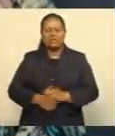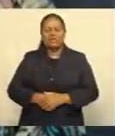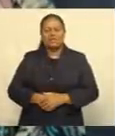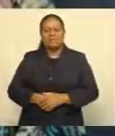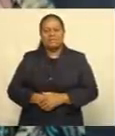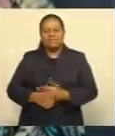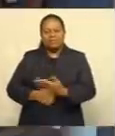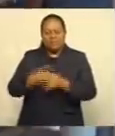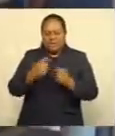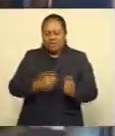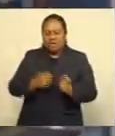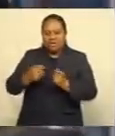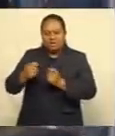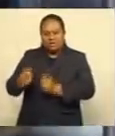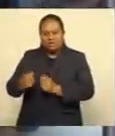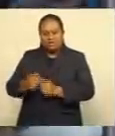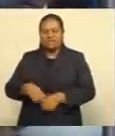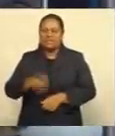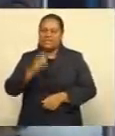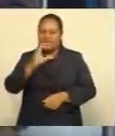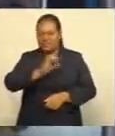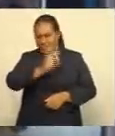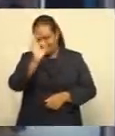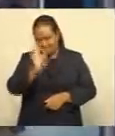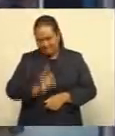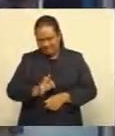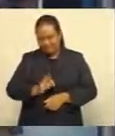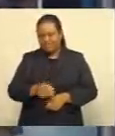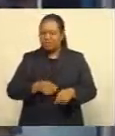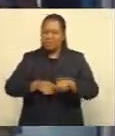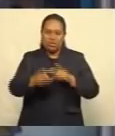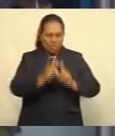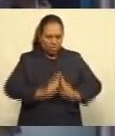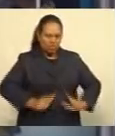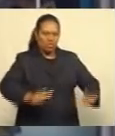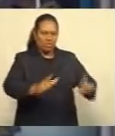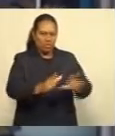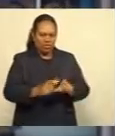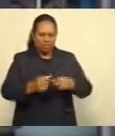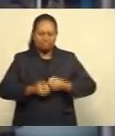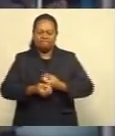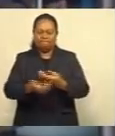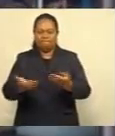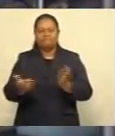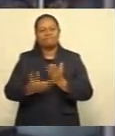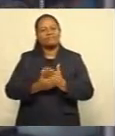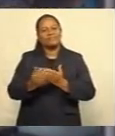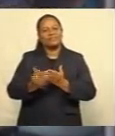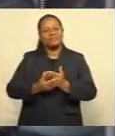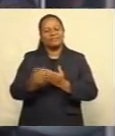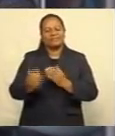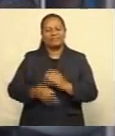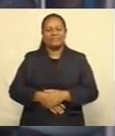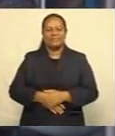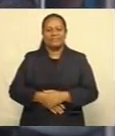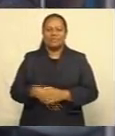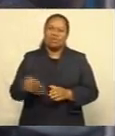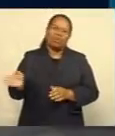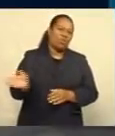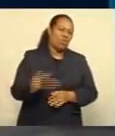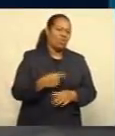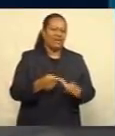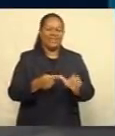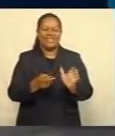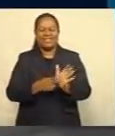for transactions over 10% made via locally issued Visa debit card on all ANZ